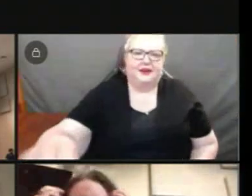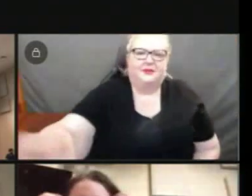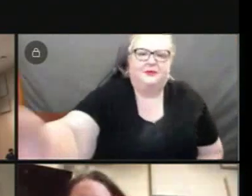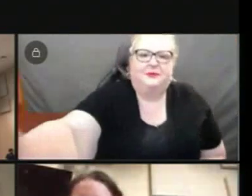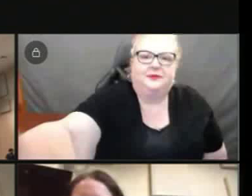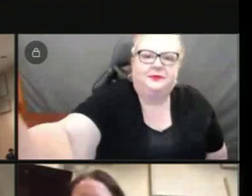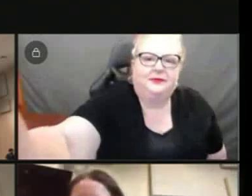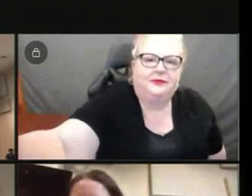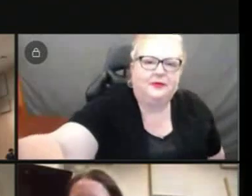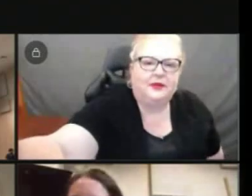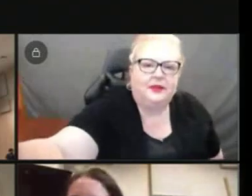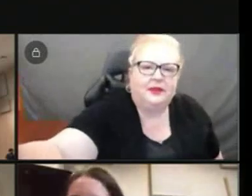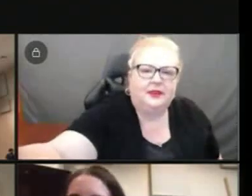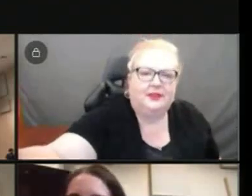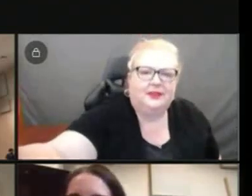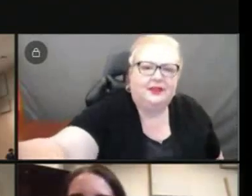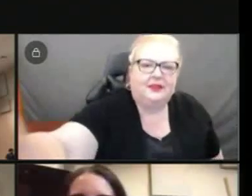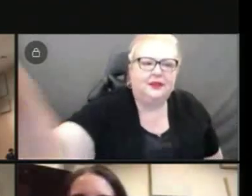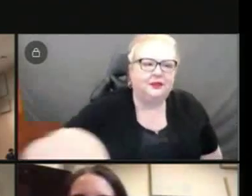failed,